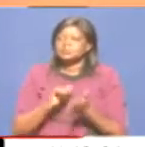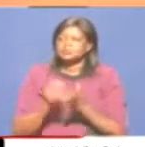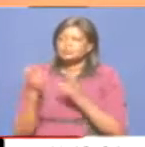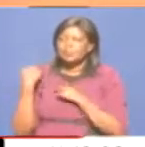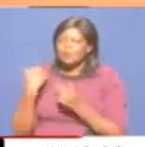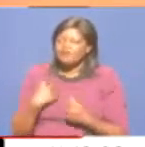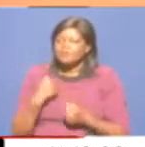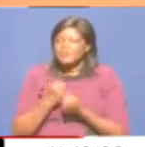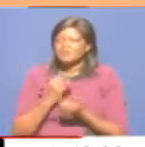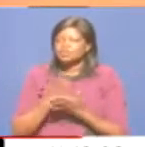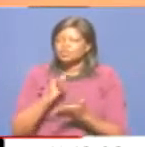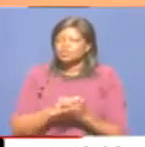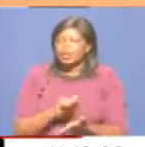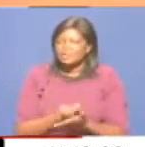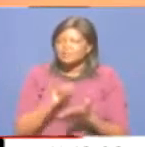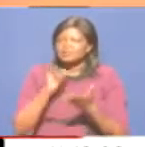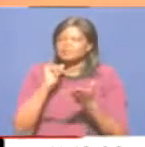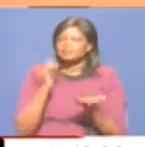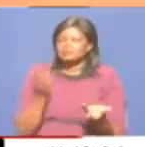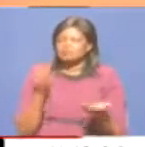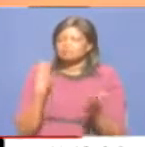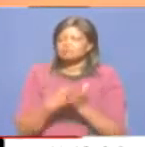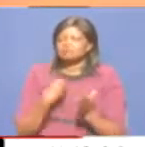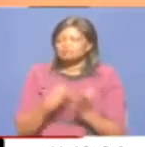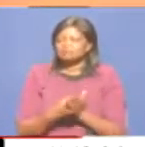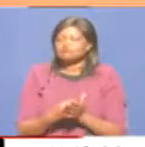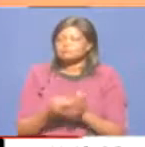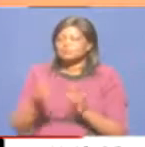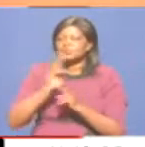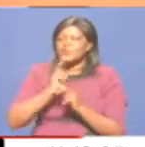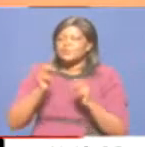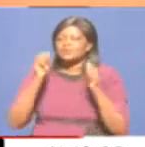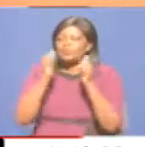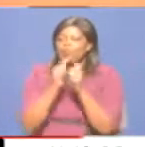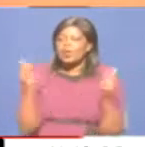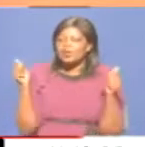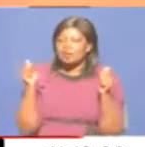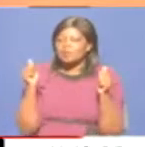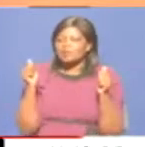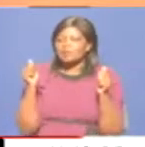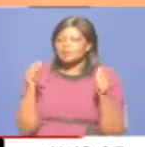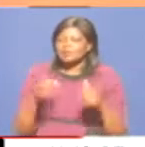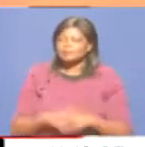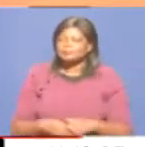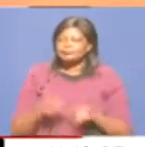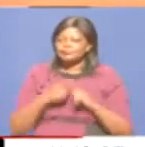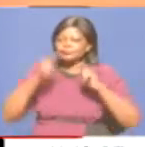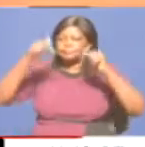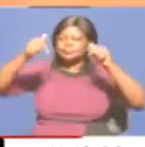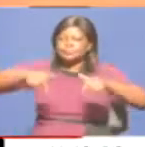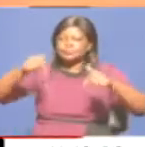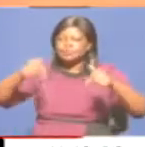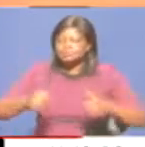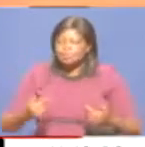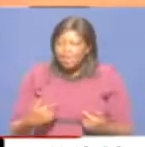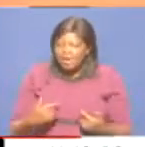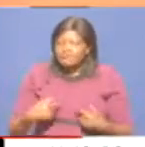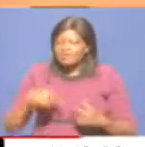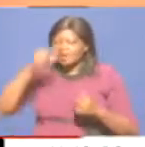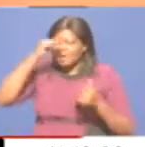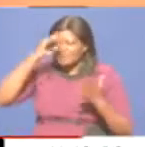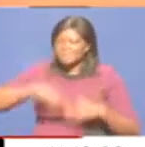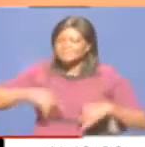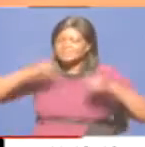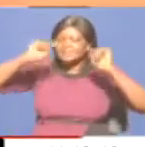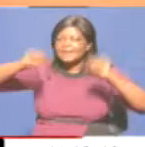ensure and check that the money has been used legally and lawfully. But today we have governors demanding